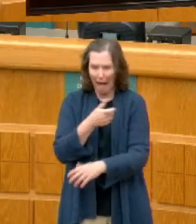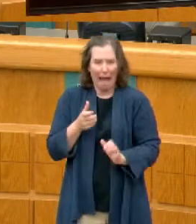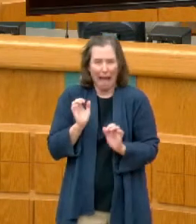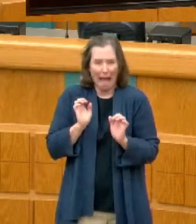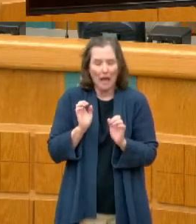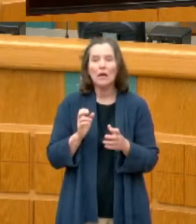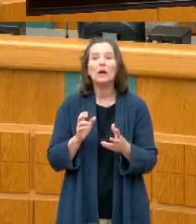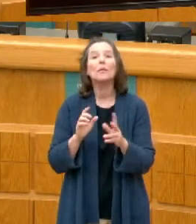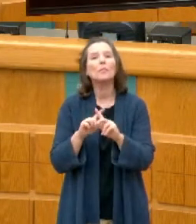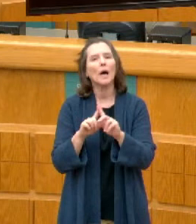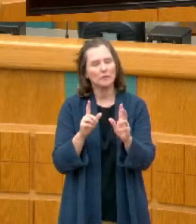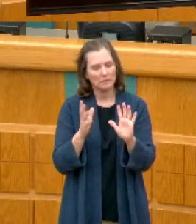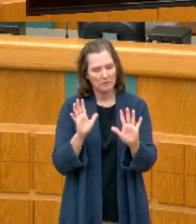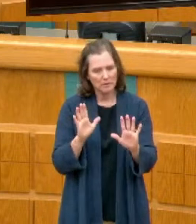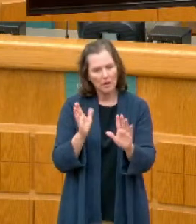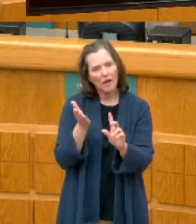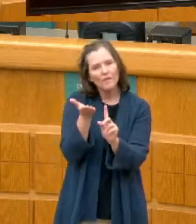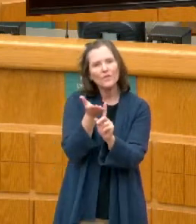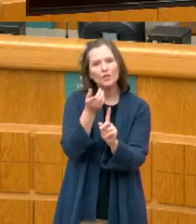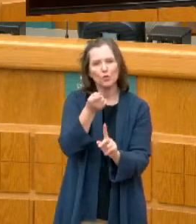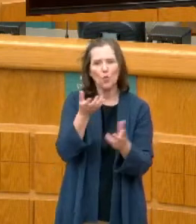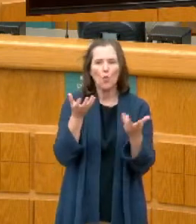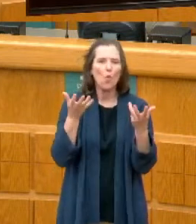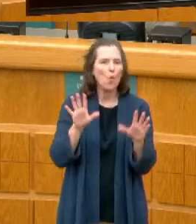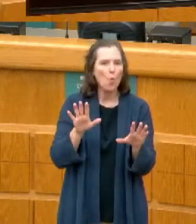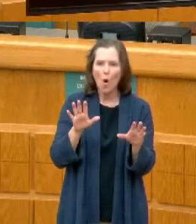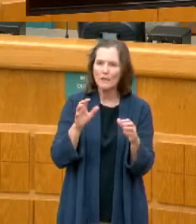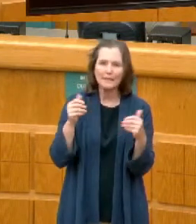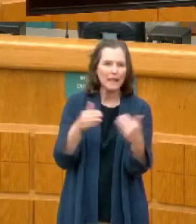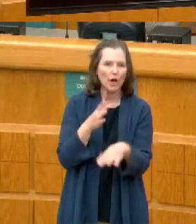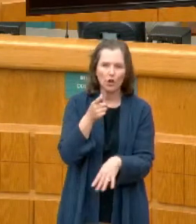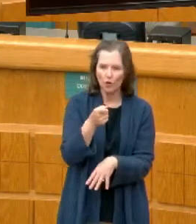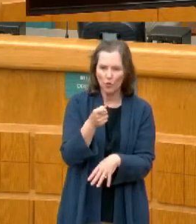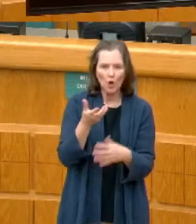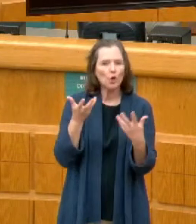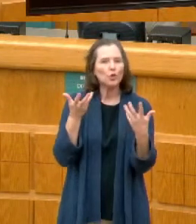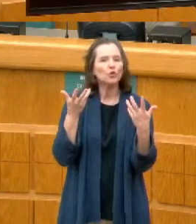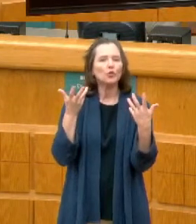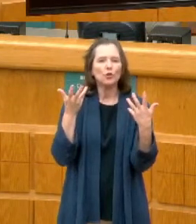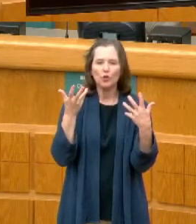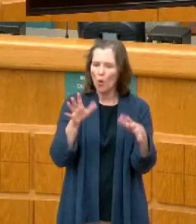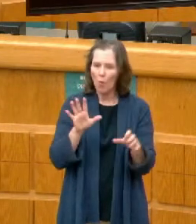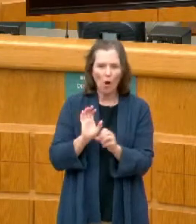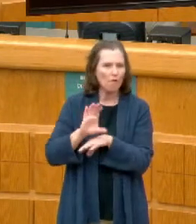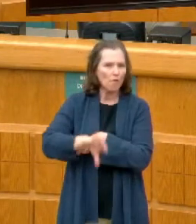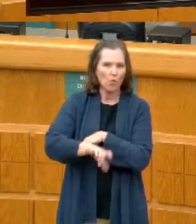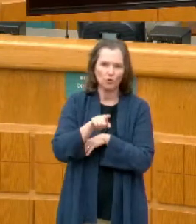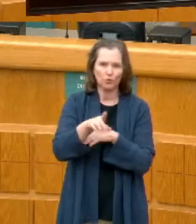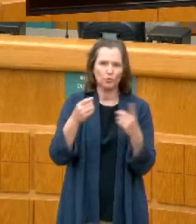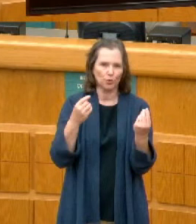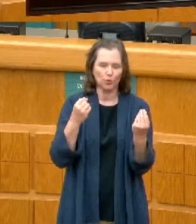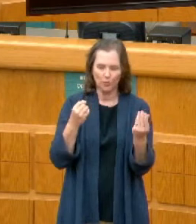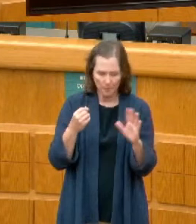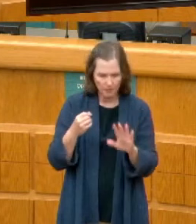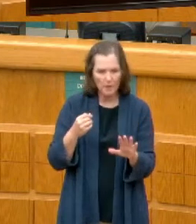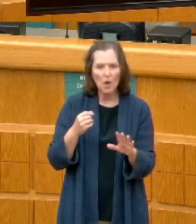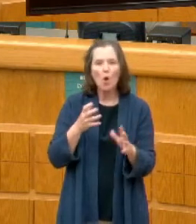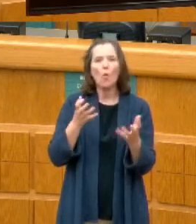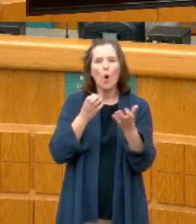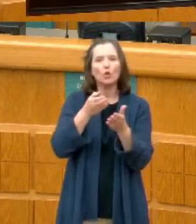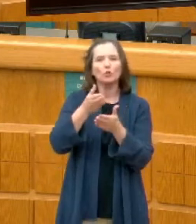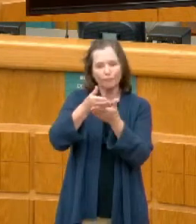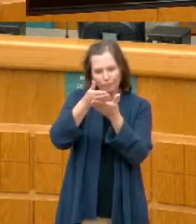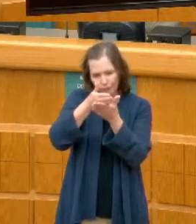to force you. We want to share with you the truth. Because the truth is that without the vaccine, you're in danger of getting